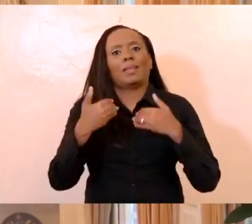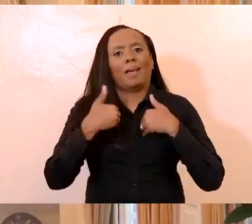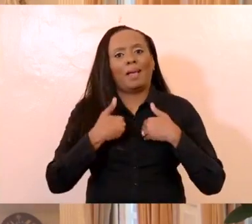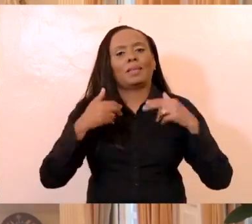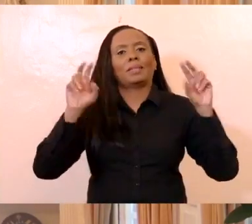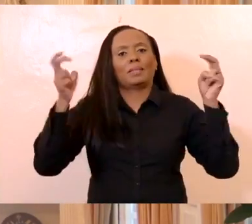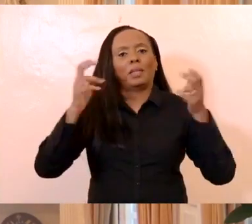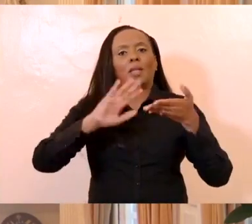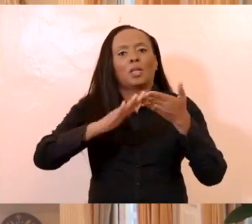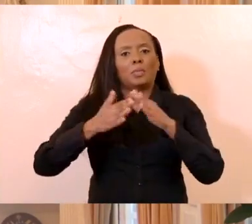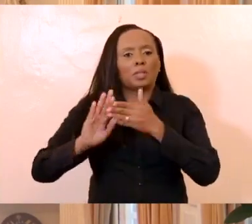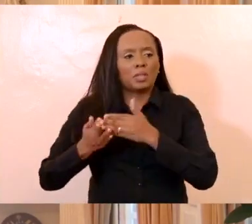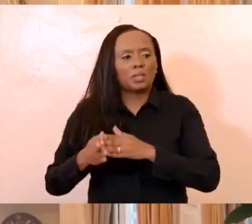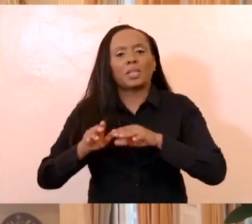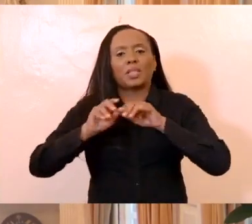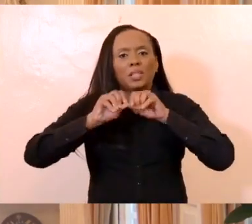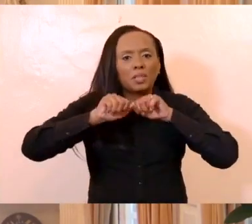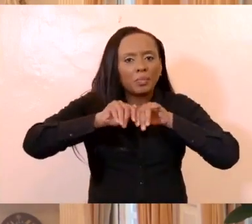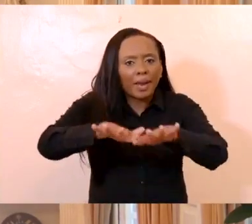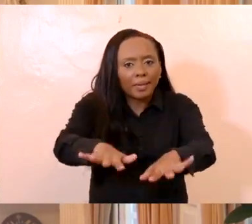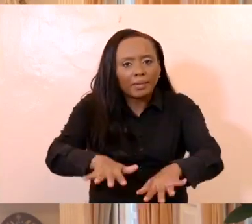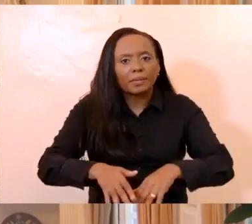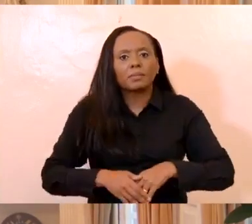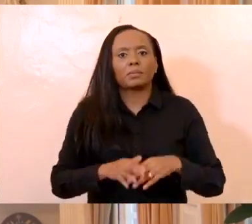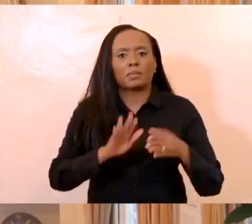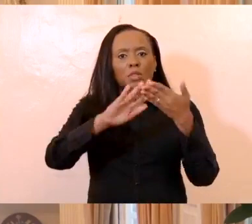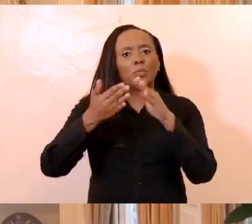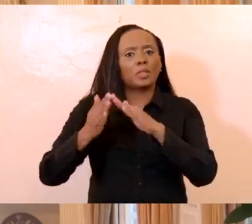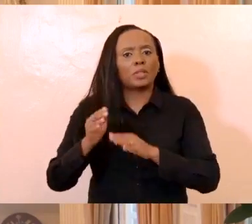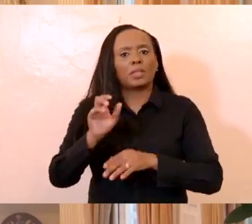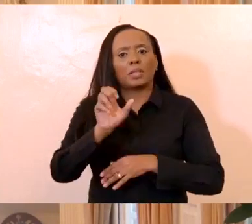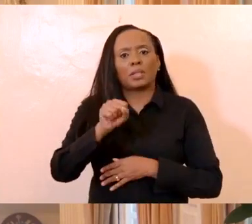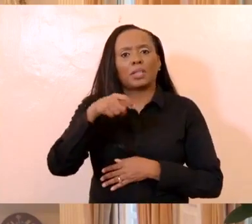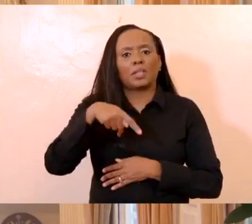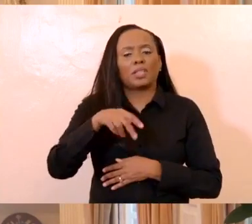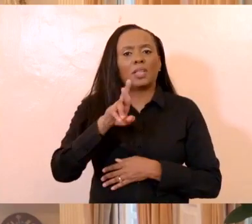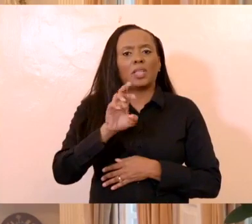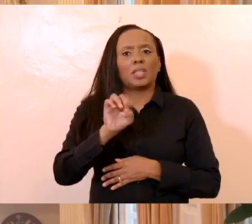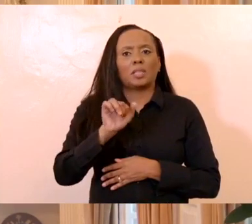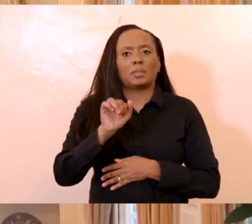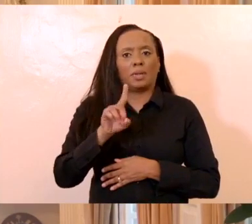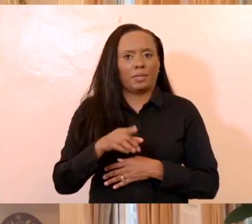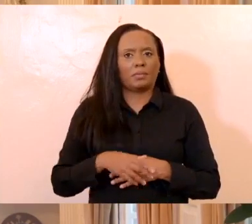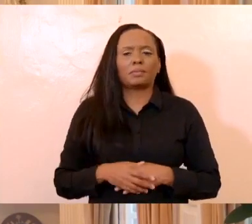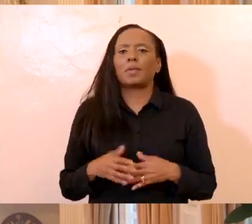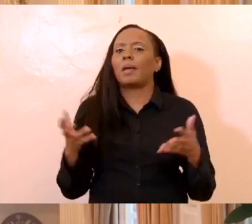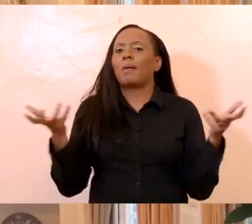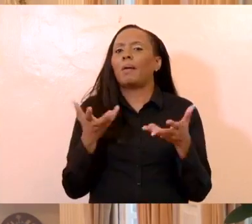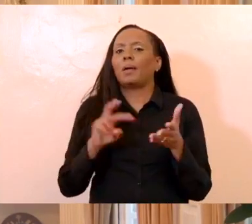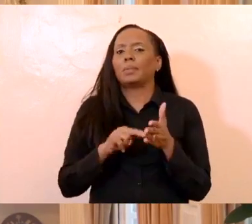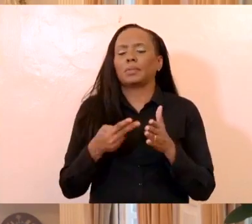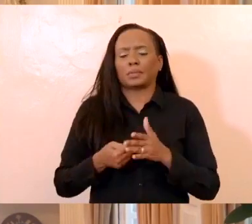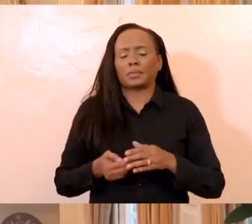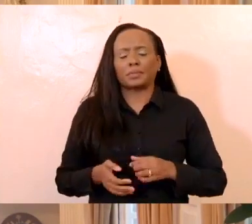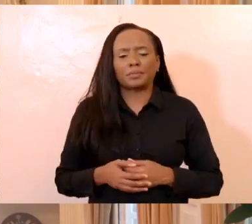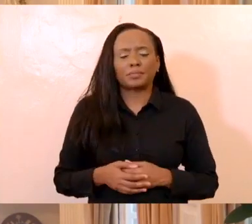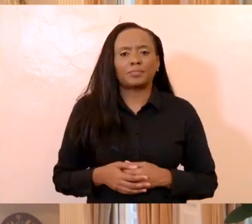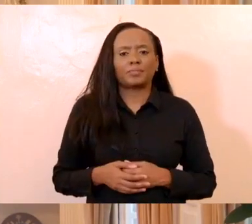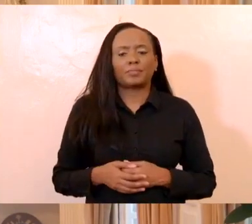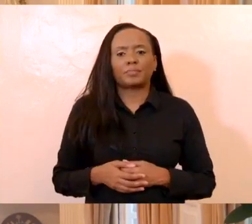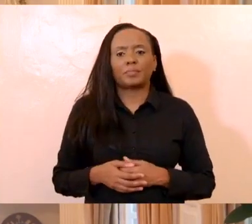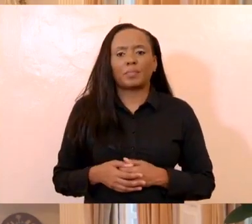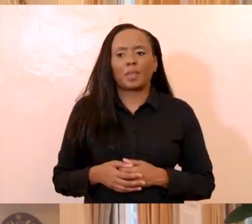community spread of COVID-19. Now, what does that mean for us? We have been